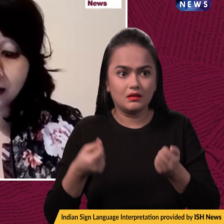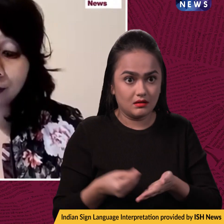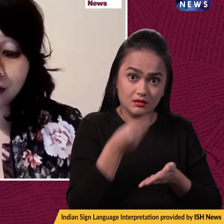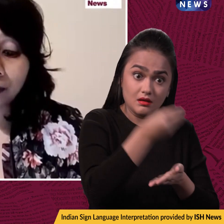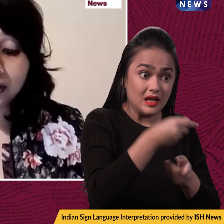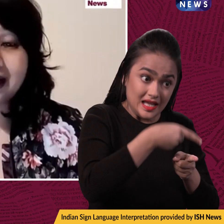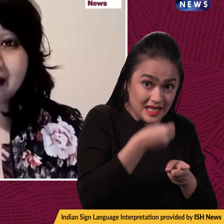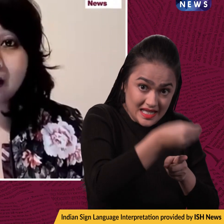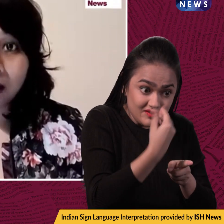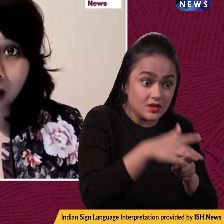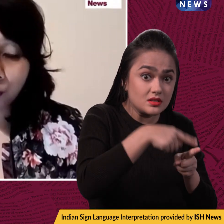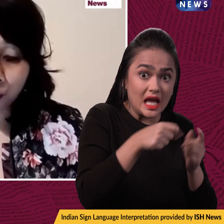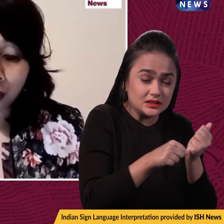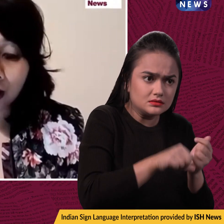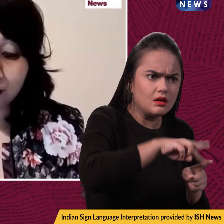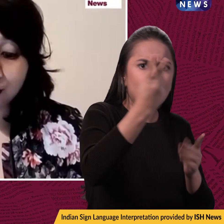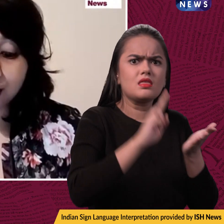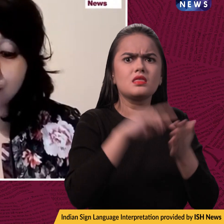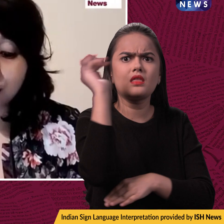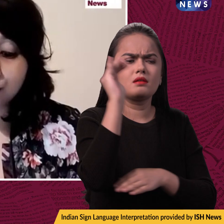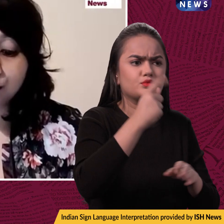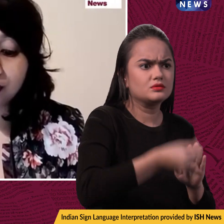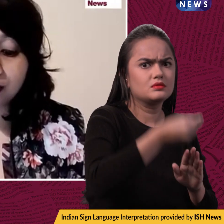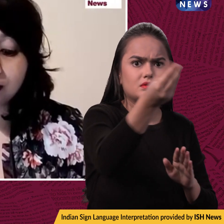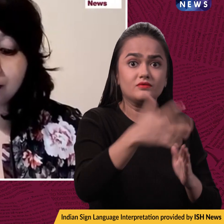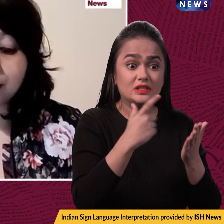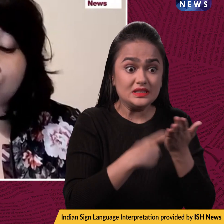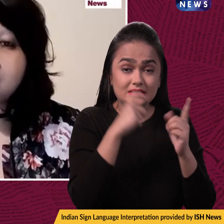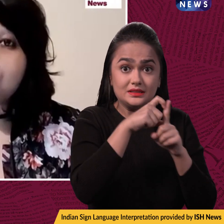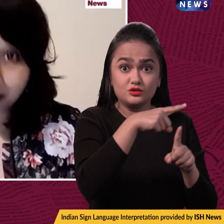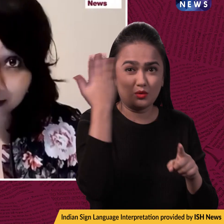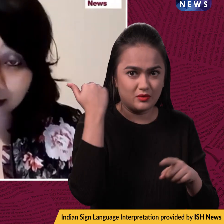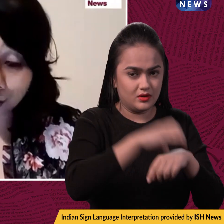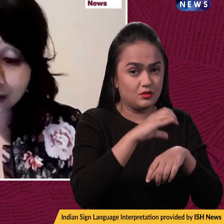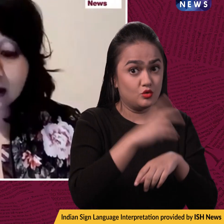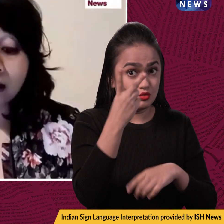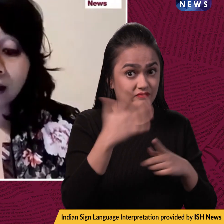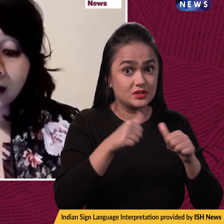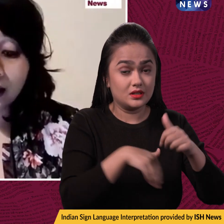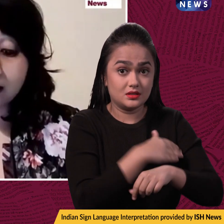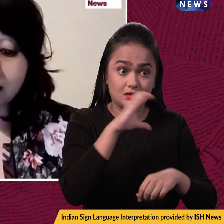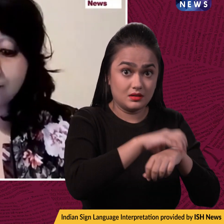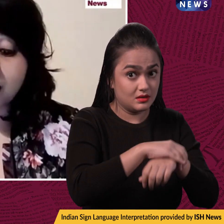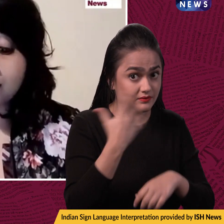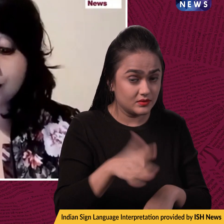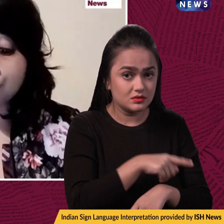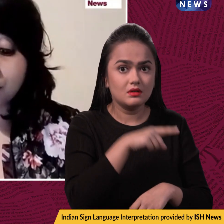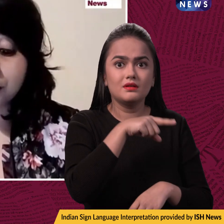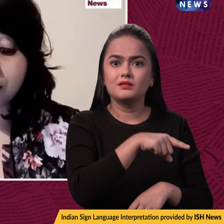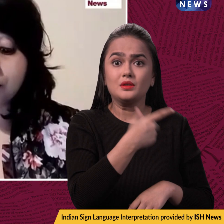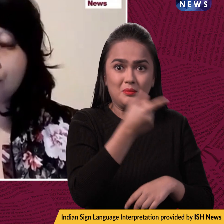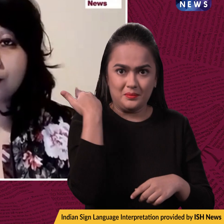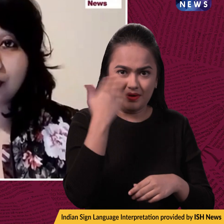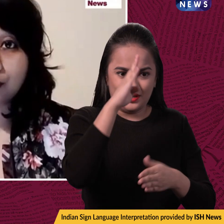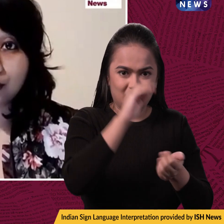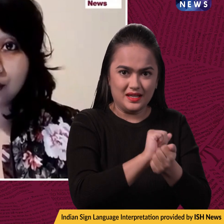the money to somebody in Nagpur. Now, Hrishikesh Deshmukh was earlier summoned twice by the agency. He failed to